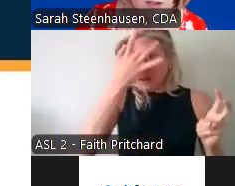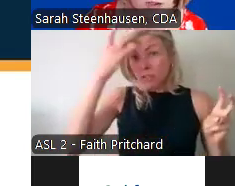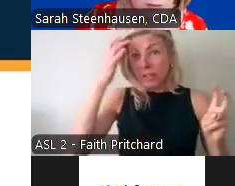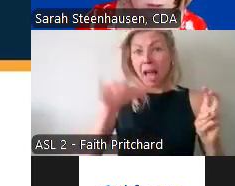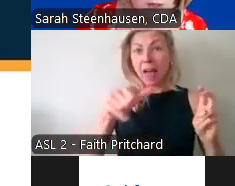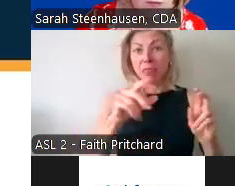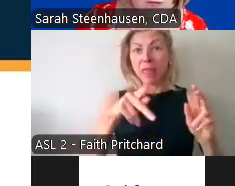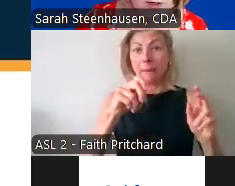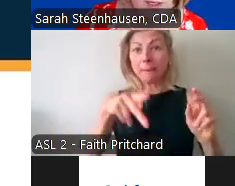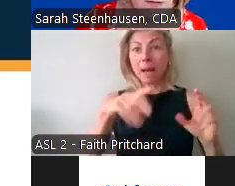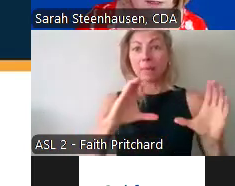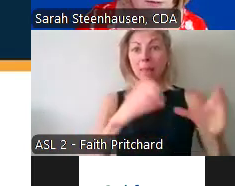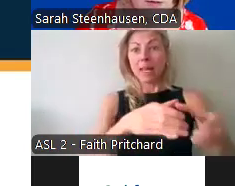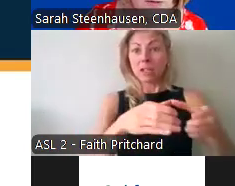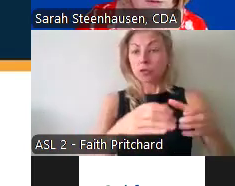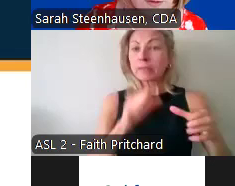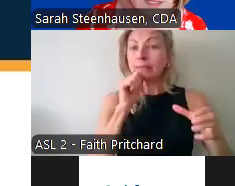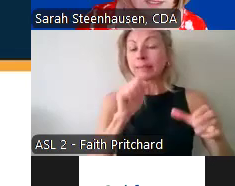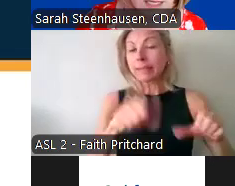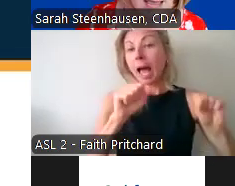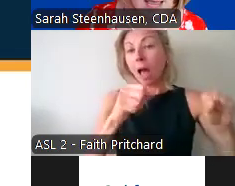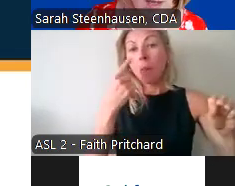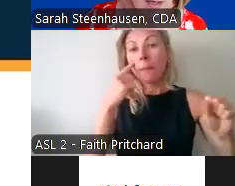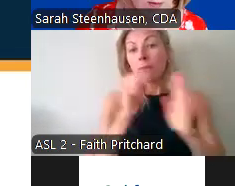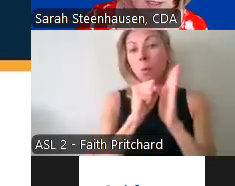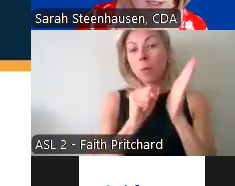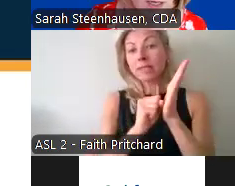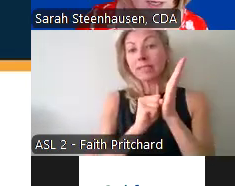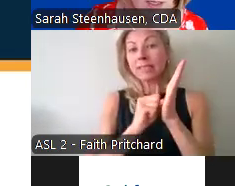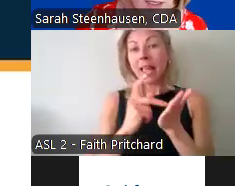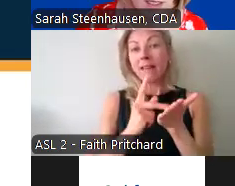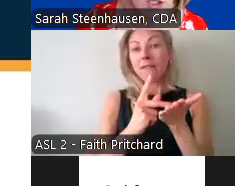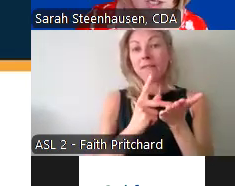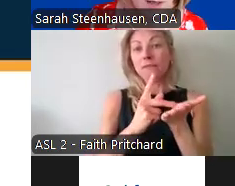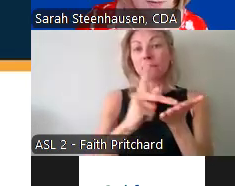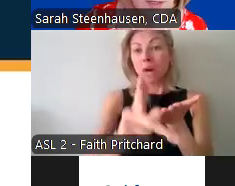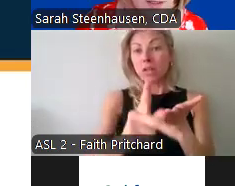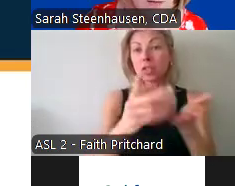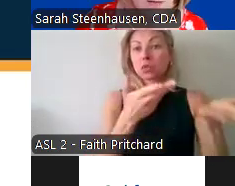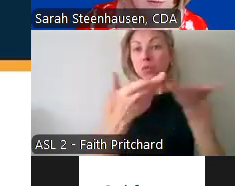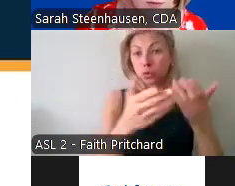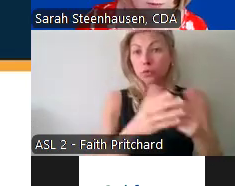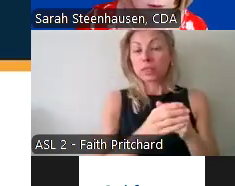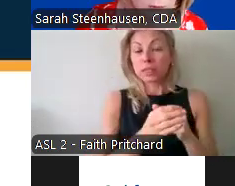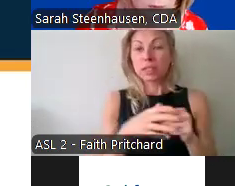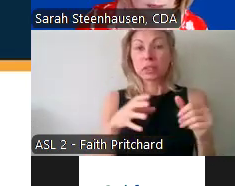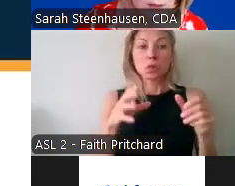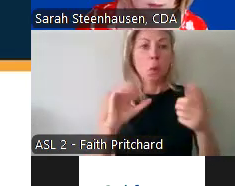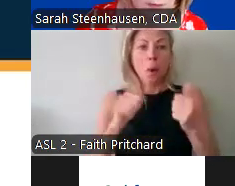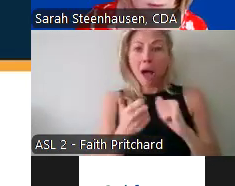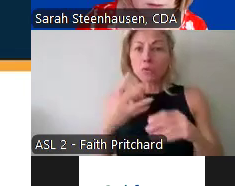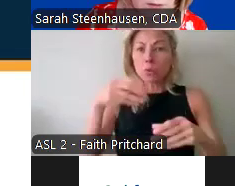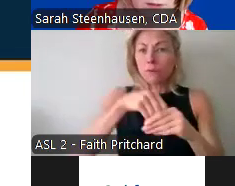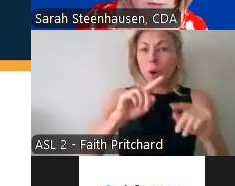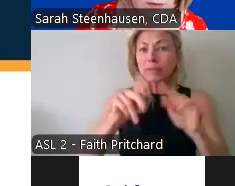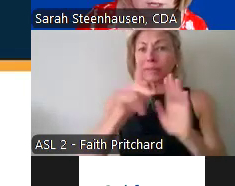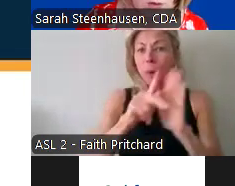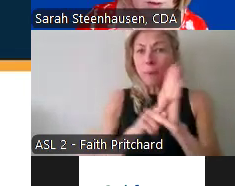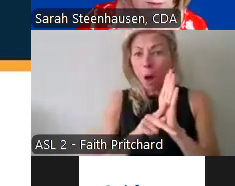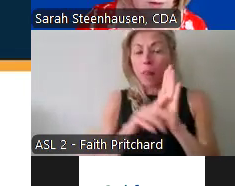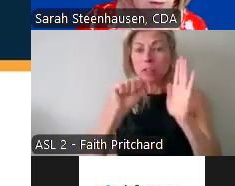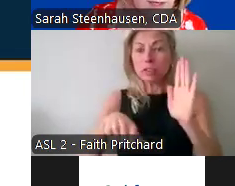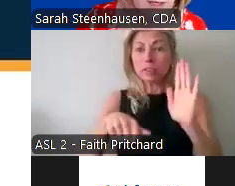not eligible for any state-funded services. And how might we engage in different policies that can meet the needs of